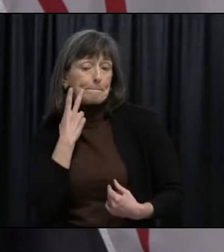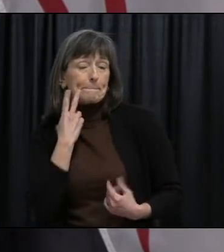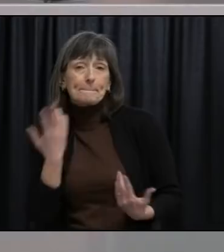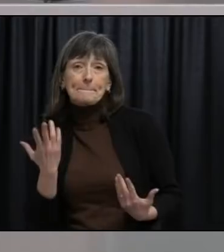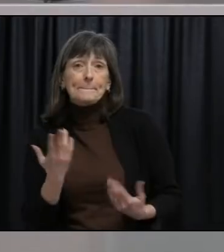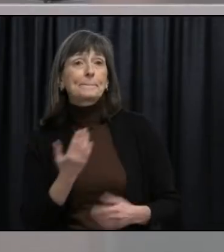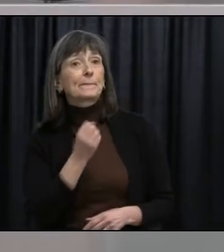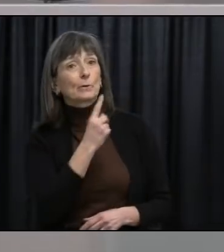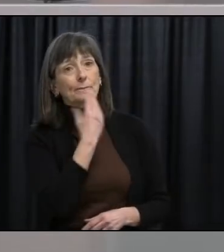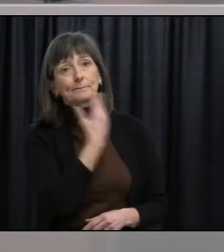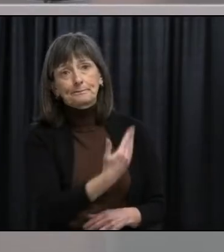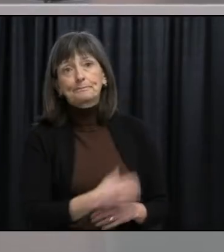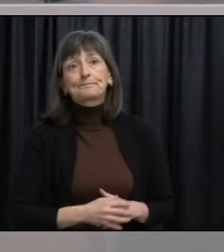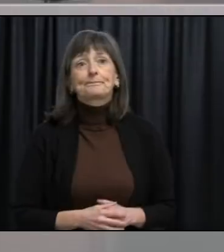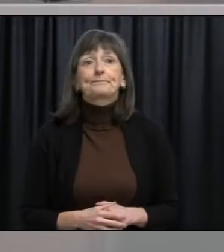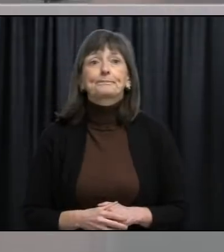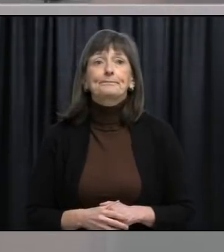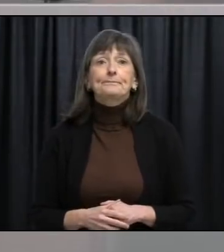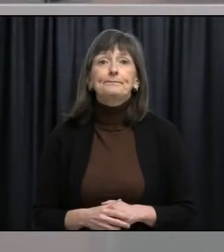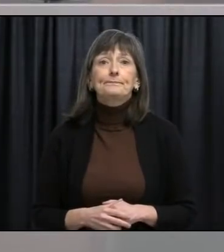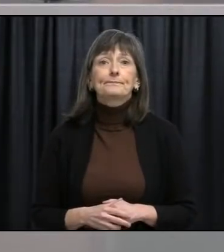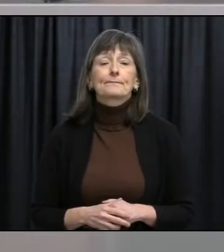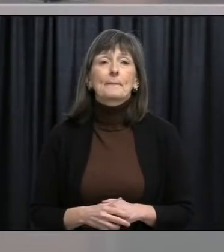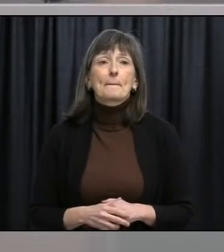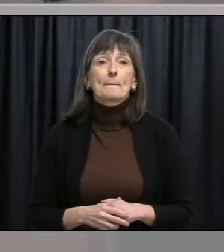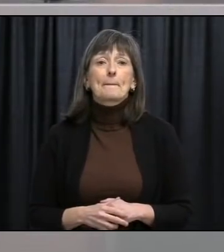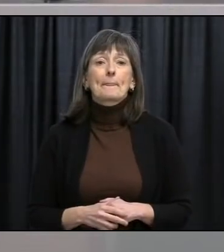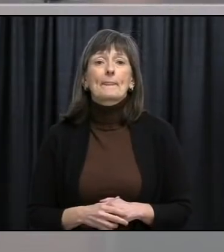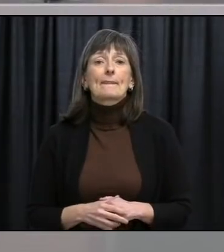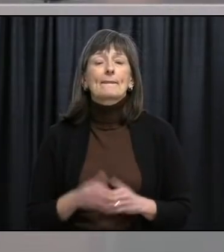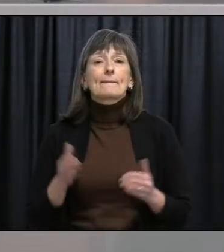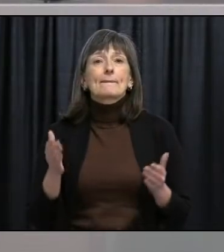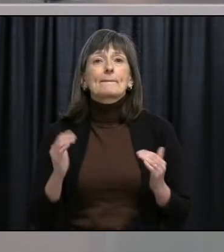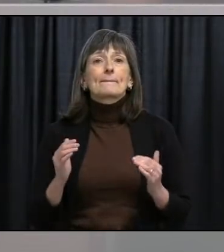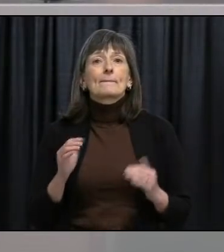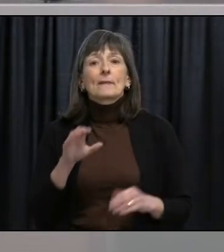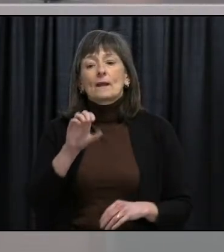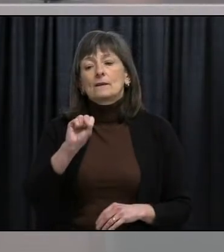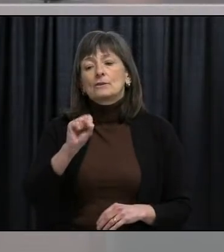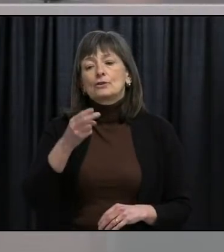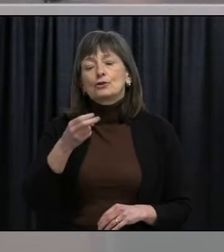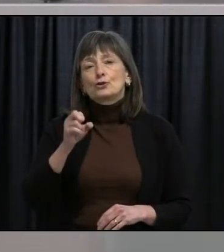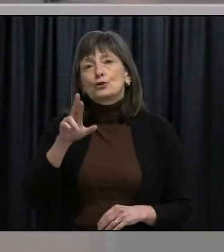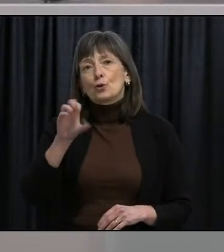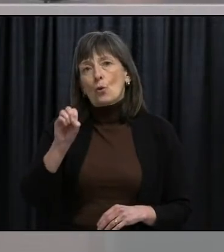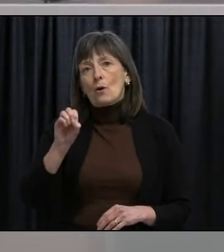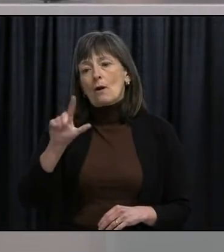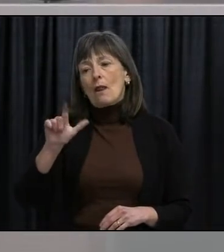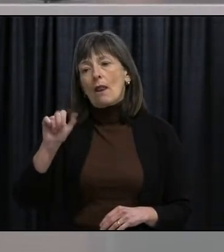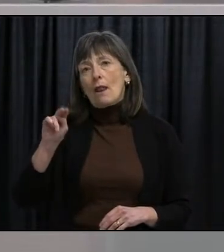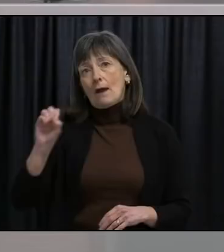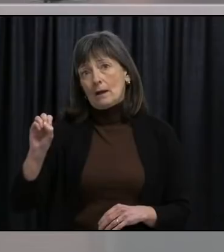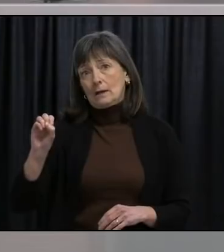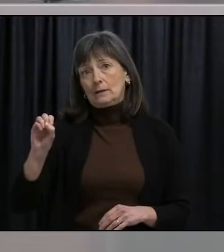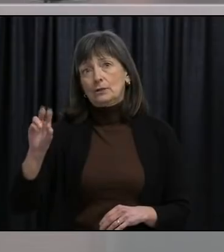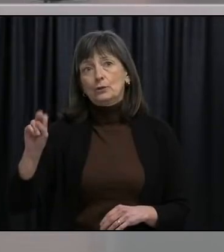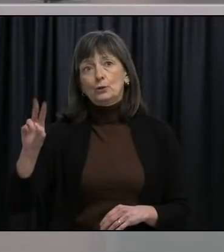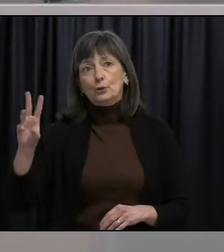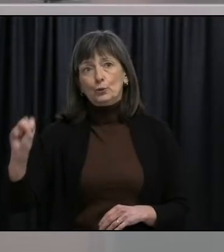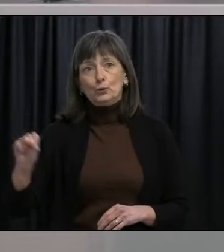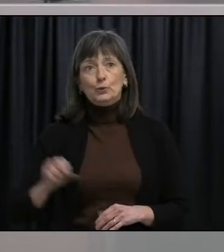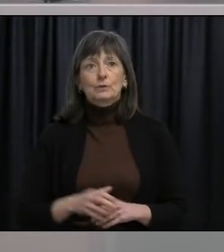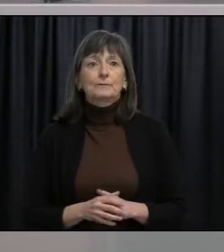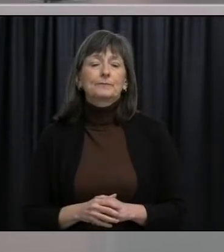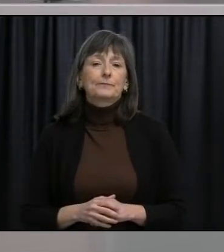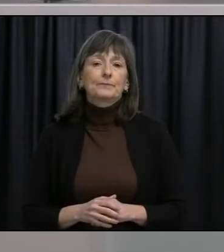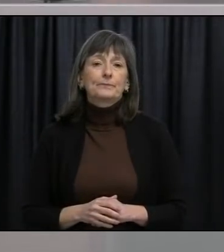Okay, thank you very much. Our next questions are from Roger Bill with the Shoreline News. Please go ahead. I have